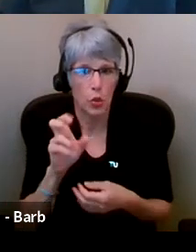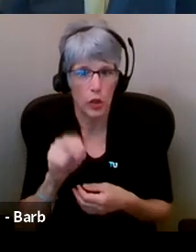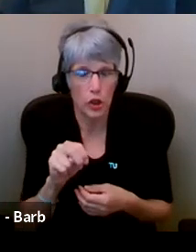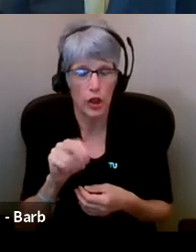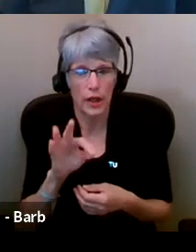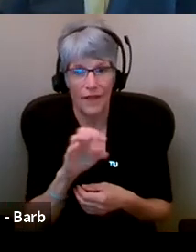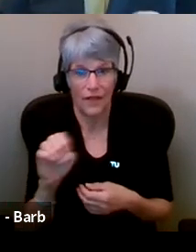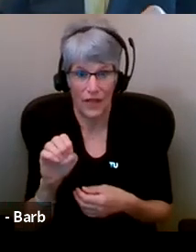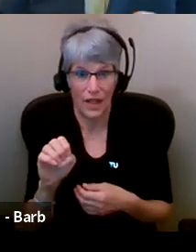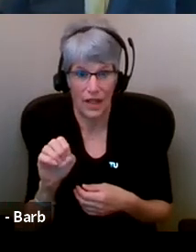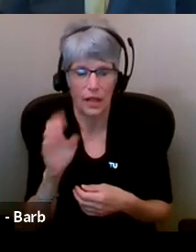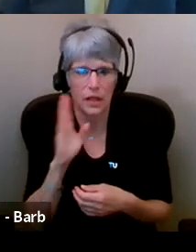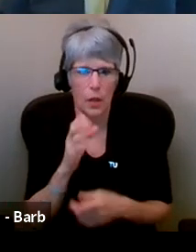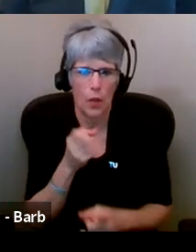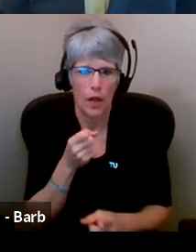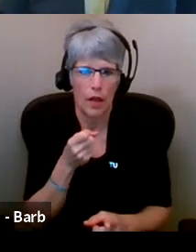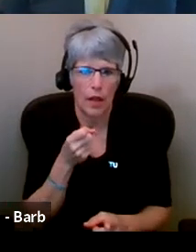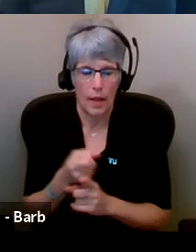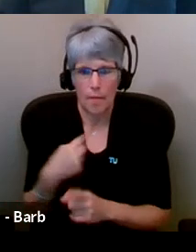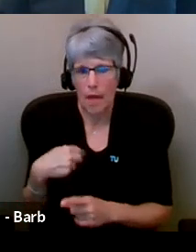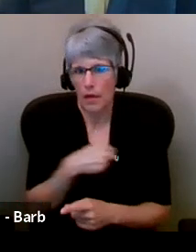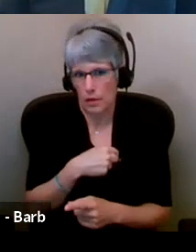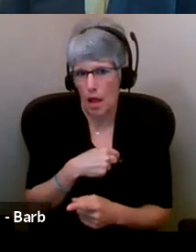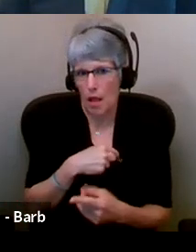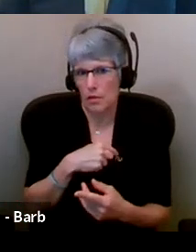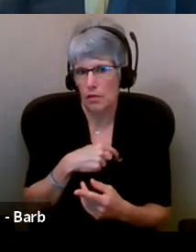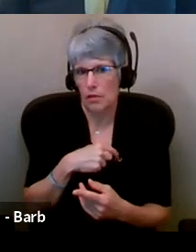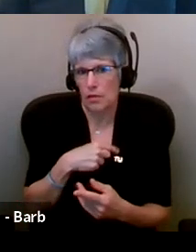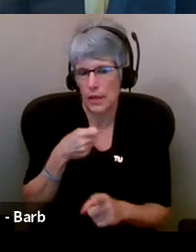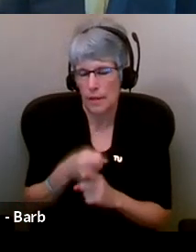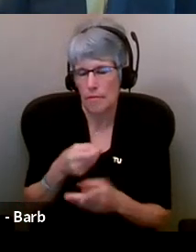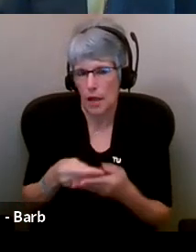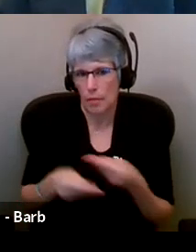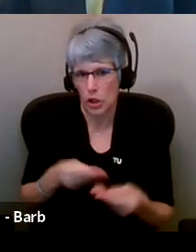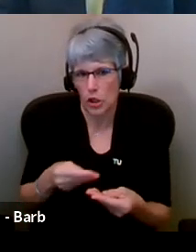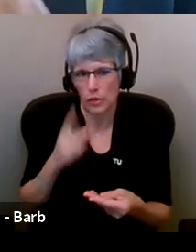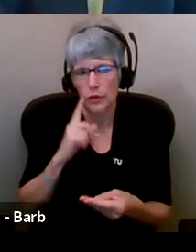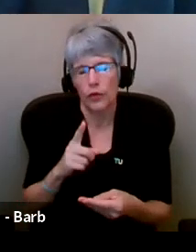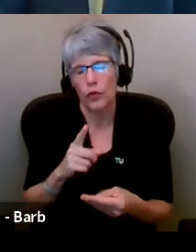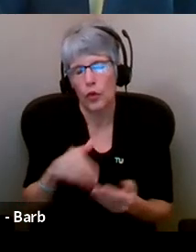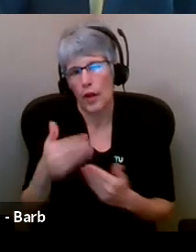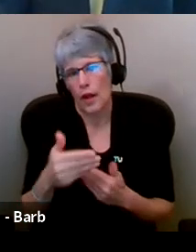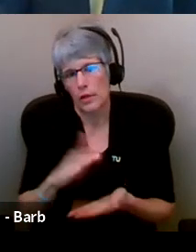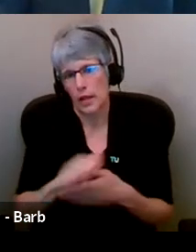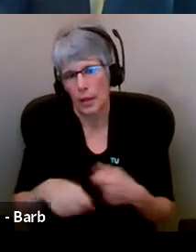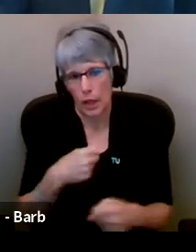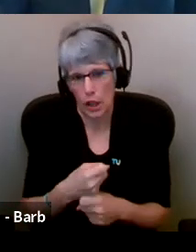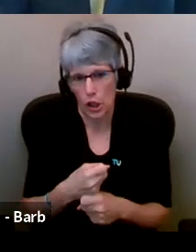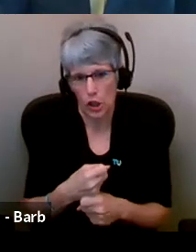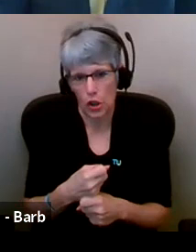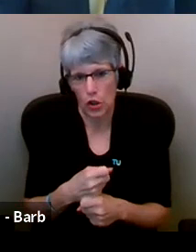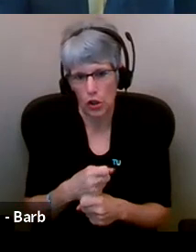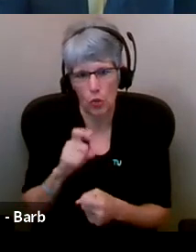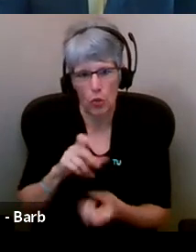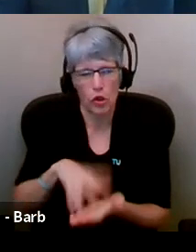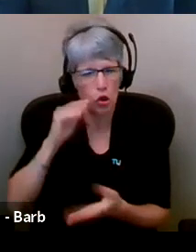have great impact on us fiscally for the next academic year. We should learn about those